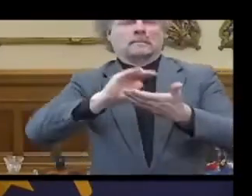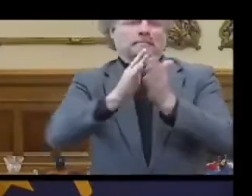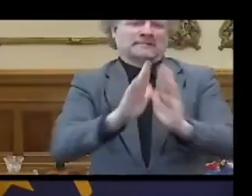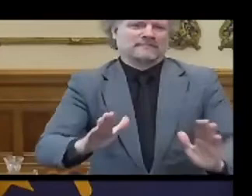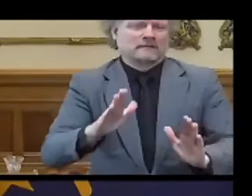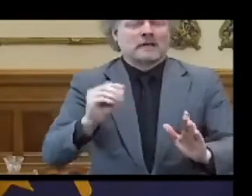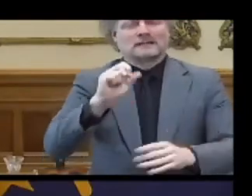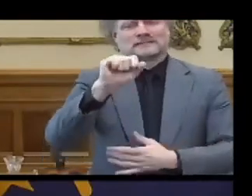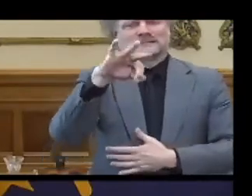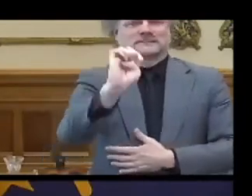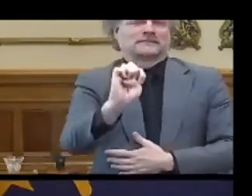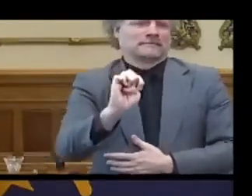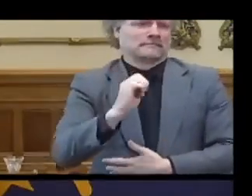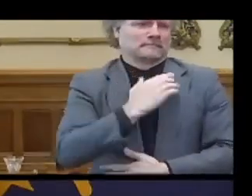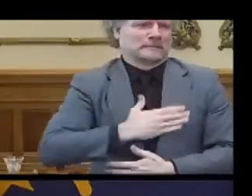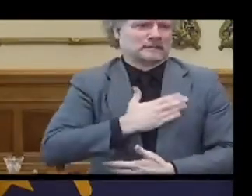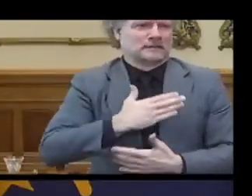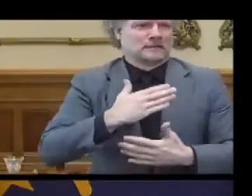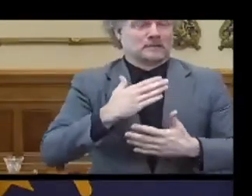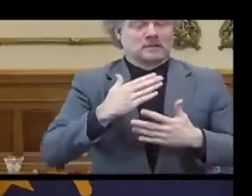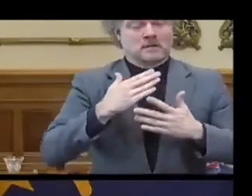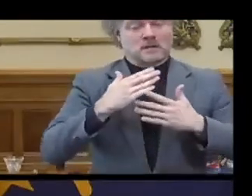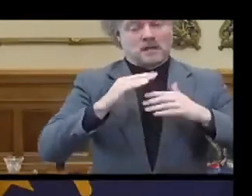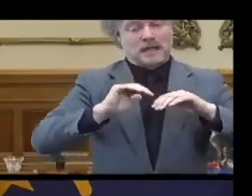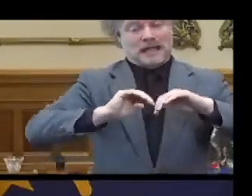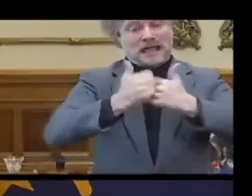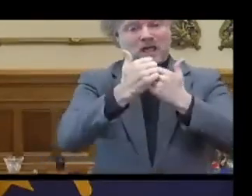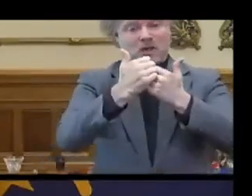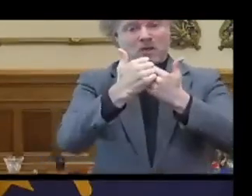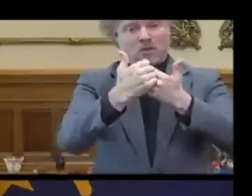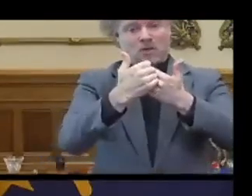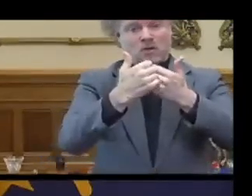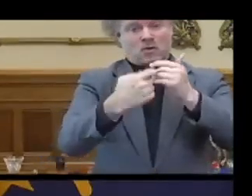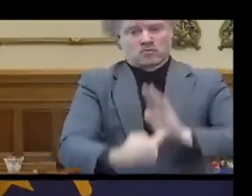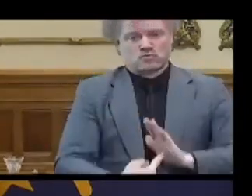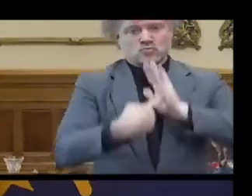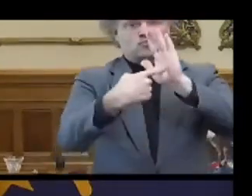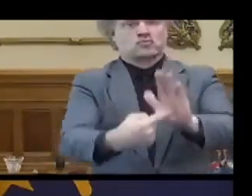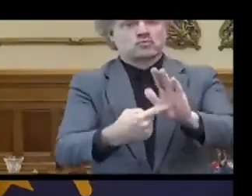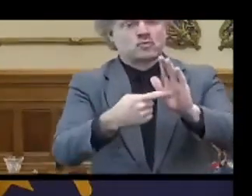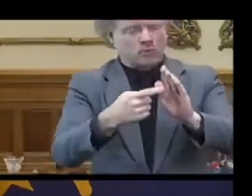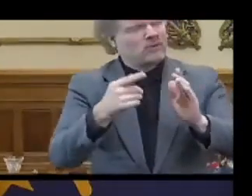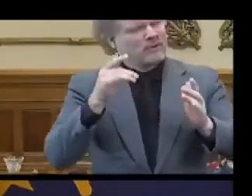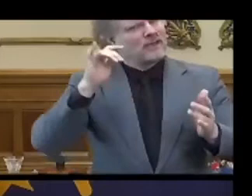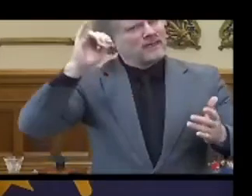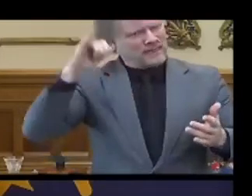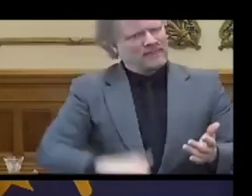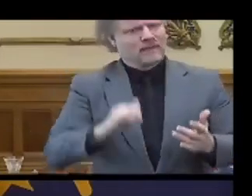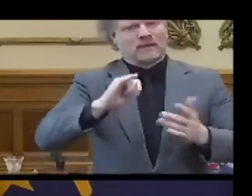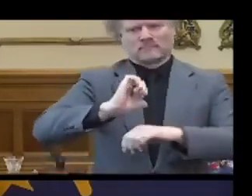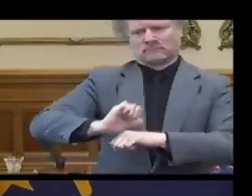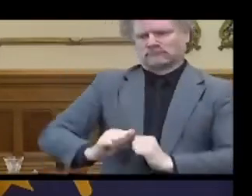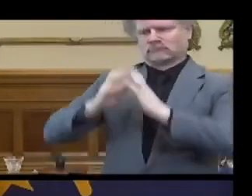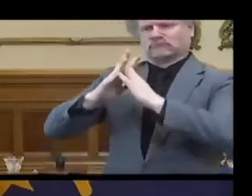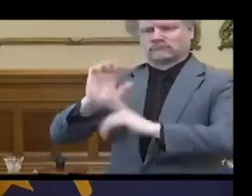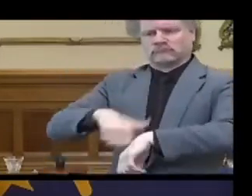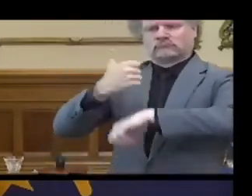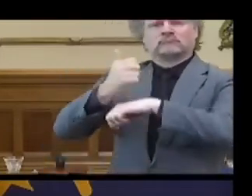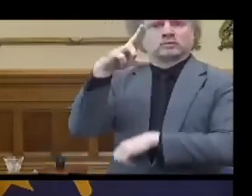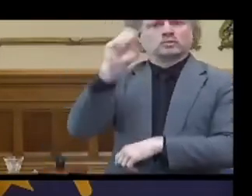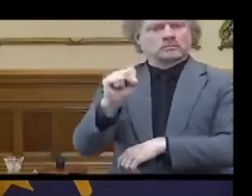safely. The expression is what this country was founded on. And so we want to